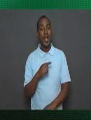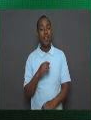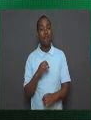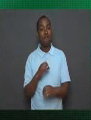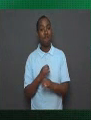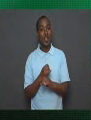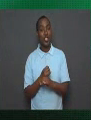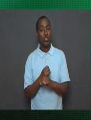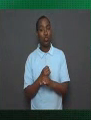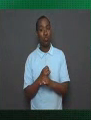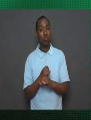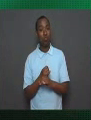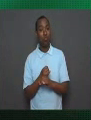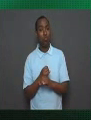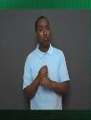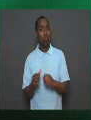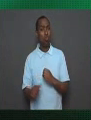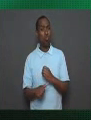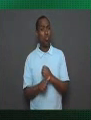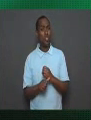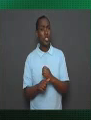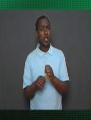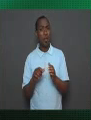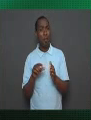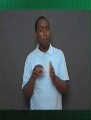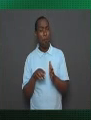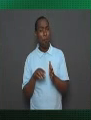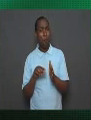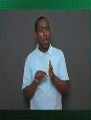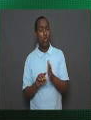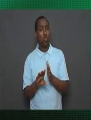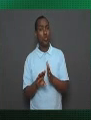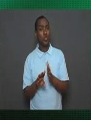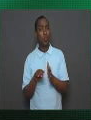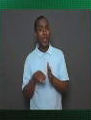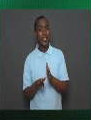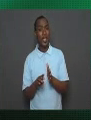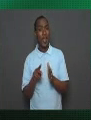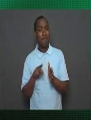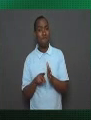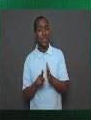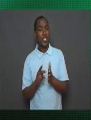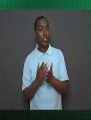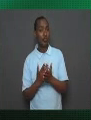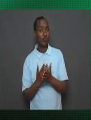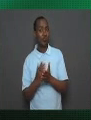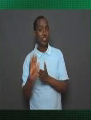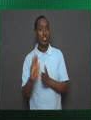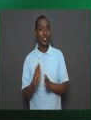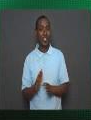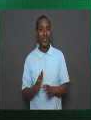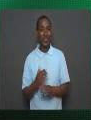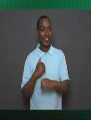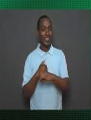to filter out harmful microbes, such as bacteria and viruses, so they